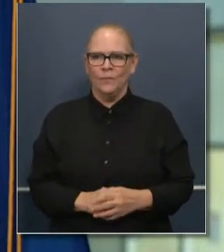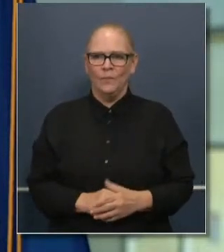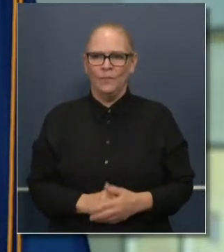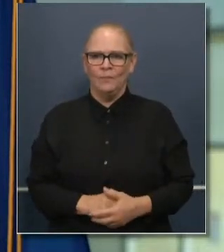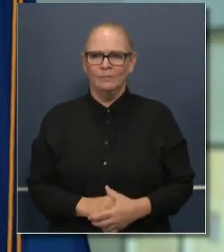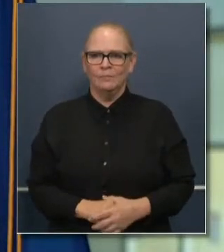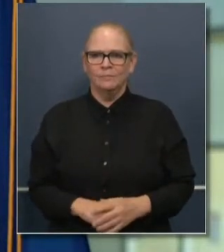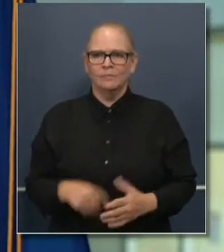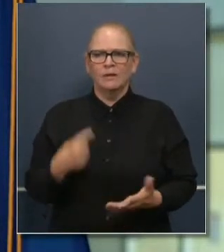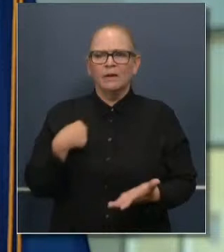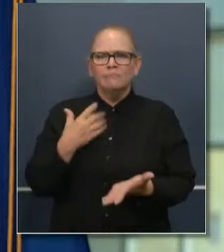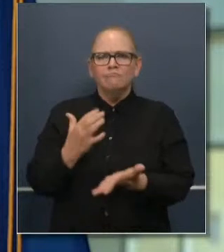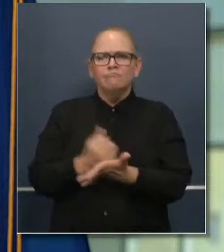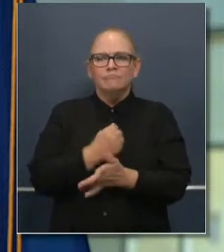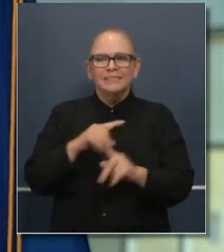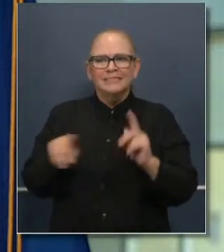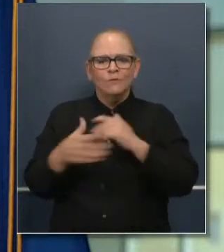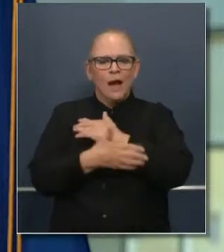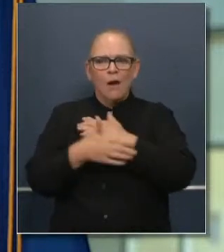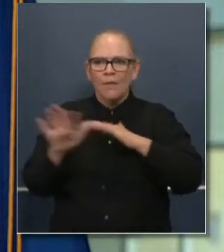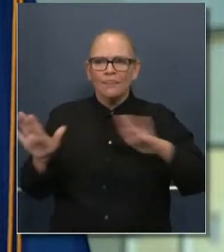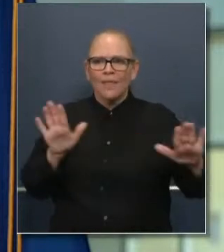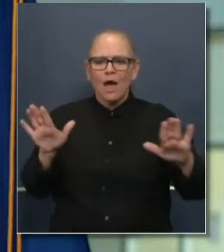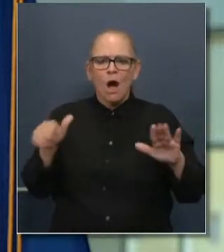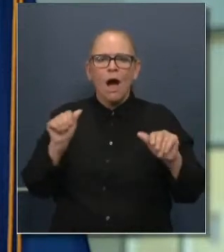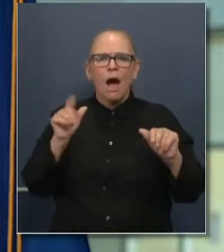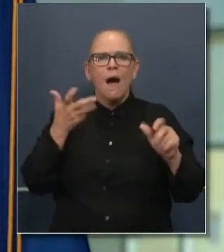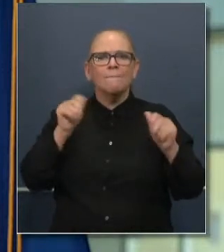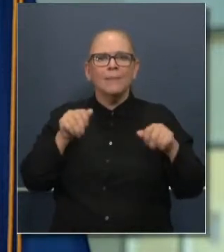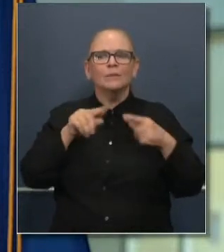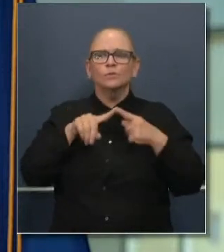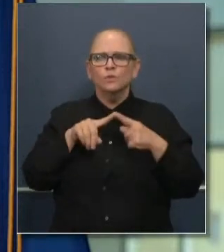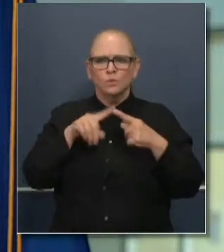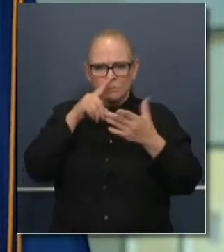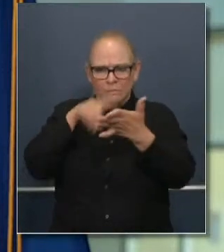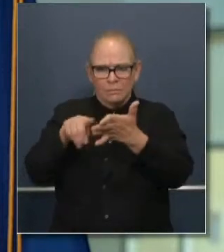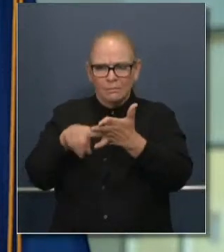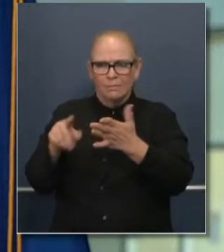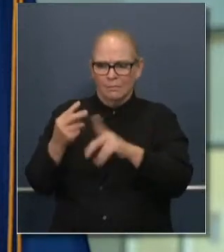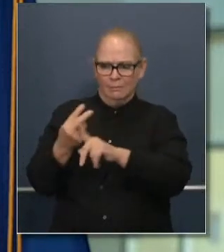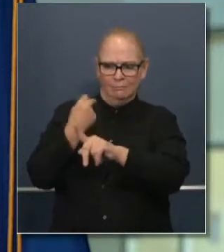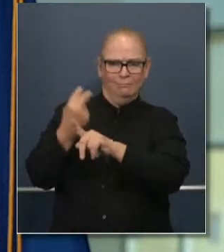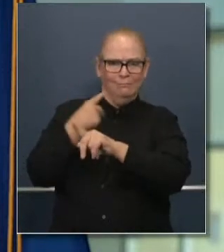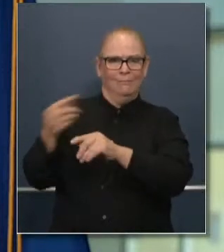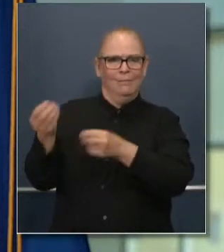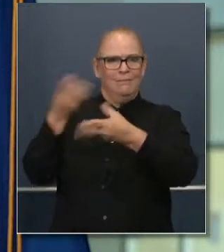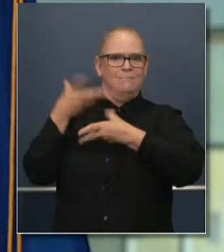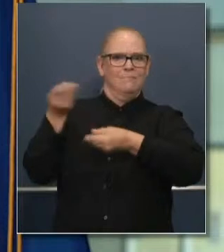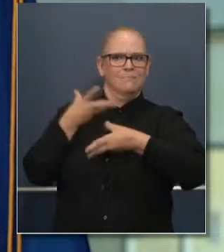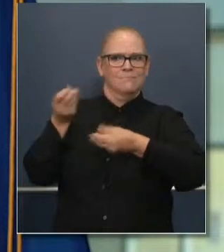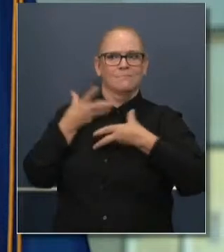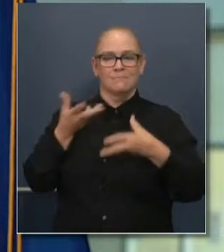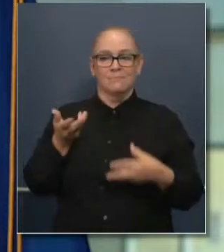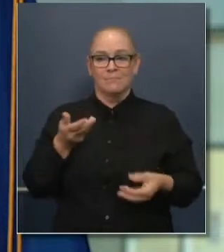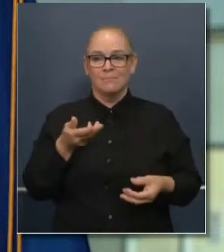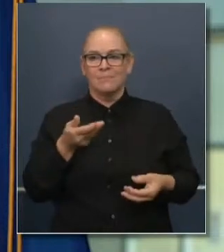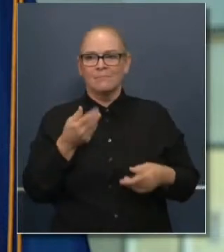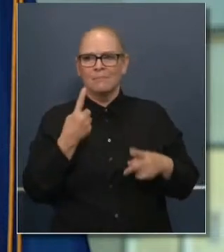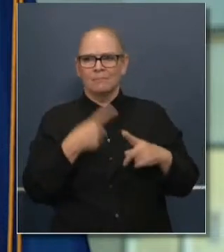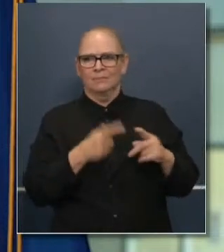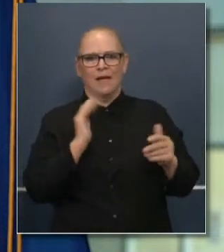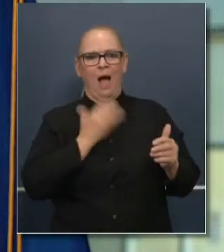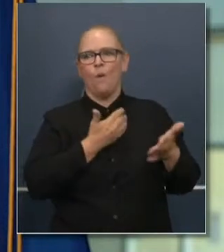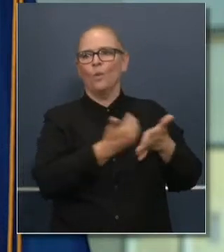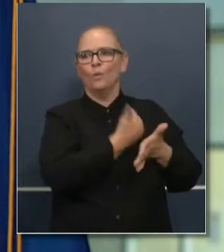own efforts to increase their contact tracing workforce, coupled with that important disease investigation part